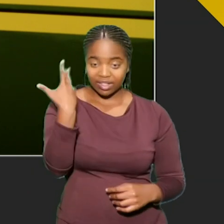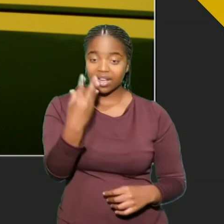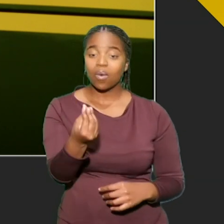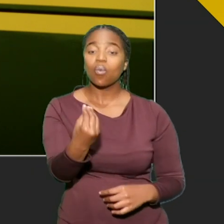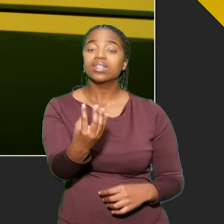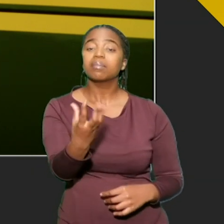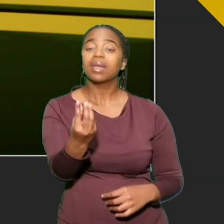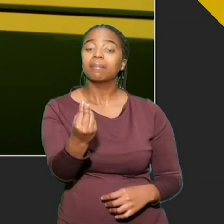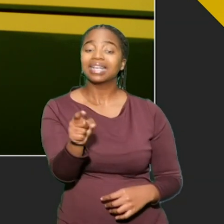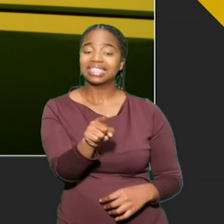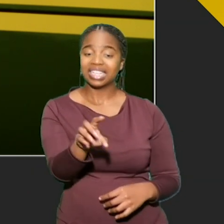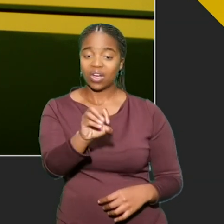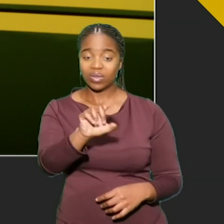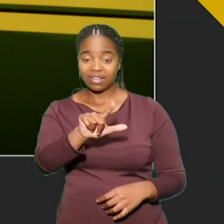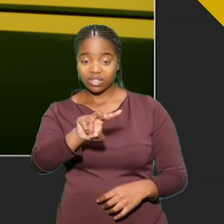number is